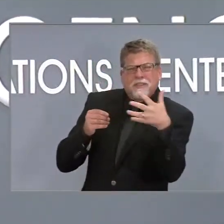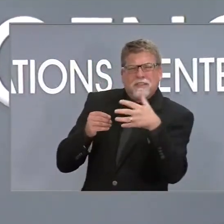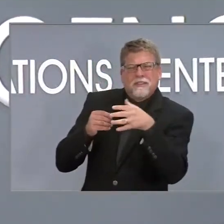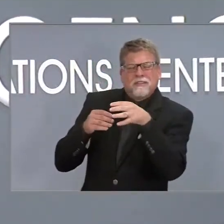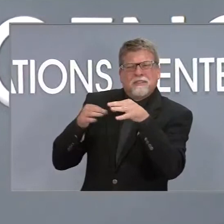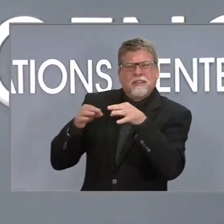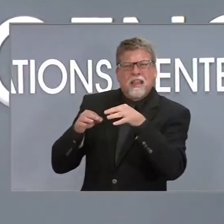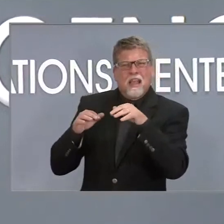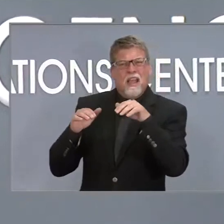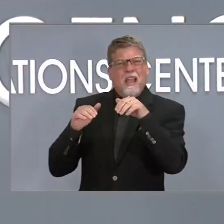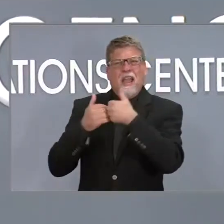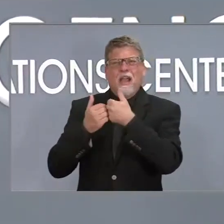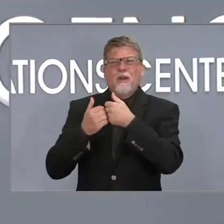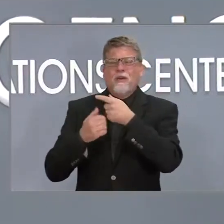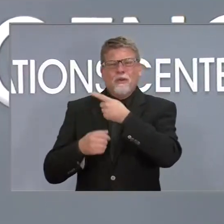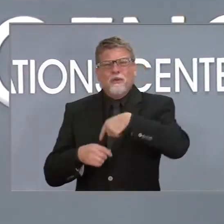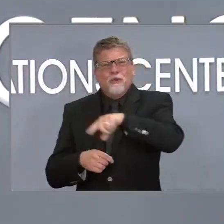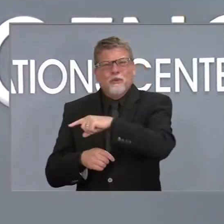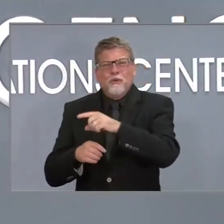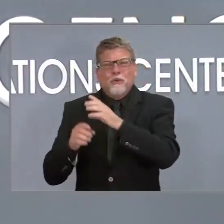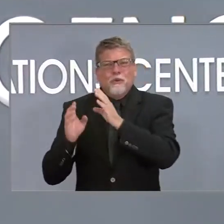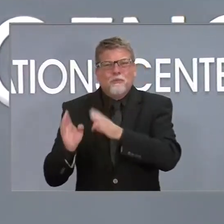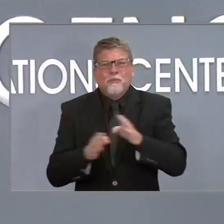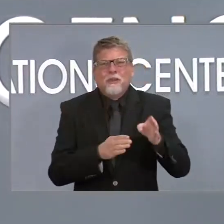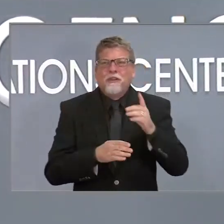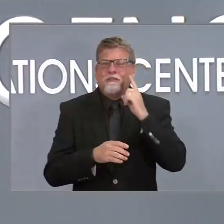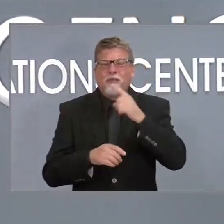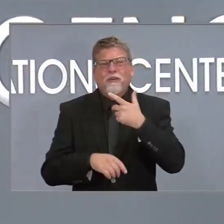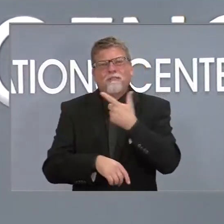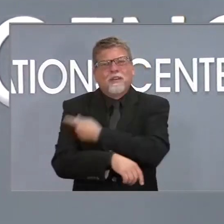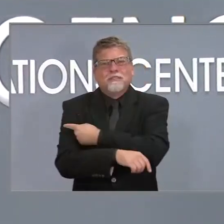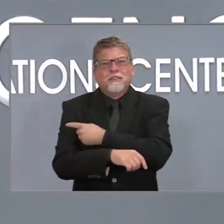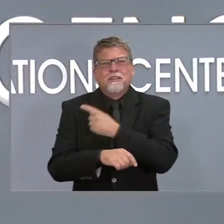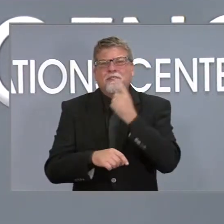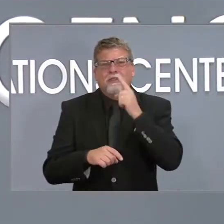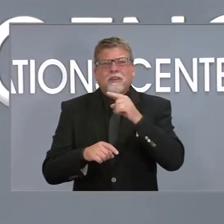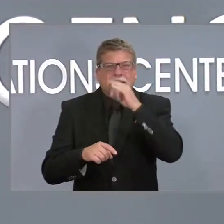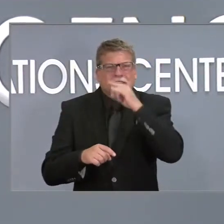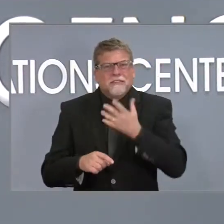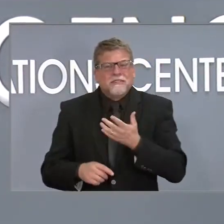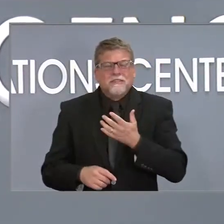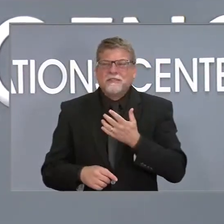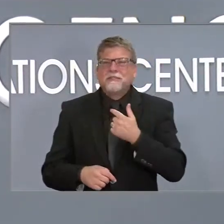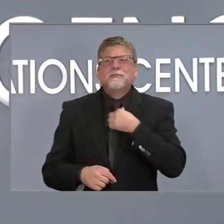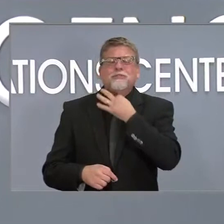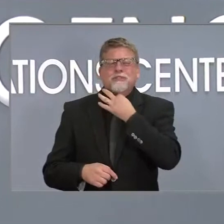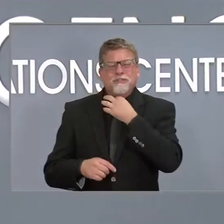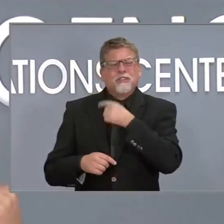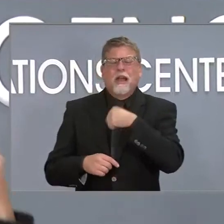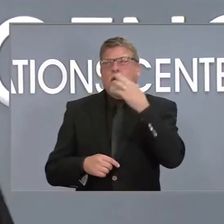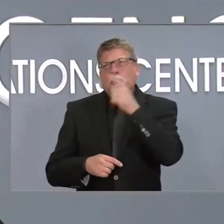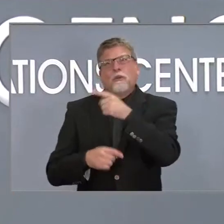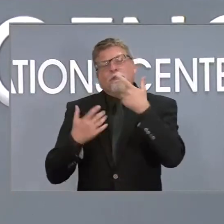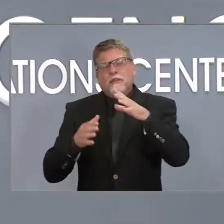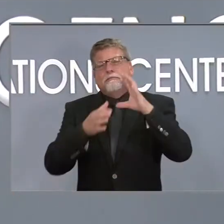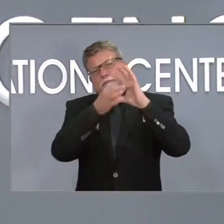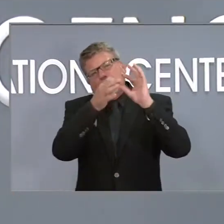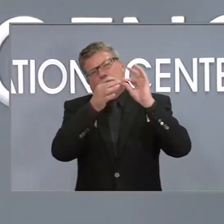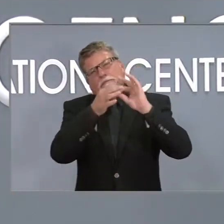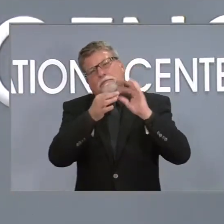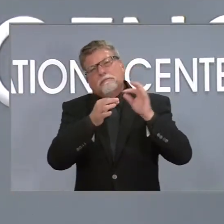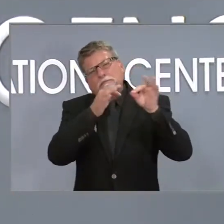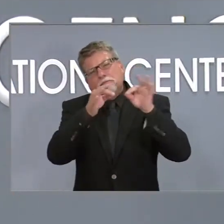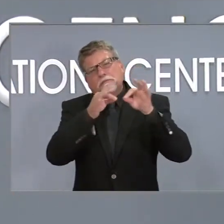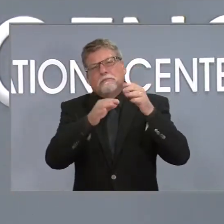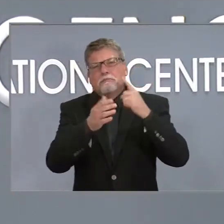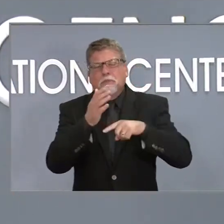are preparing for COVID vaccines for kids. I think you talked about this a little bit earlier, but could you go into more detail in